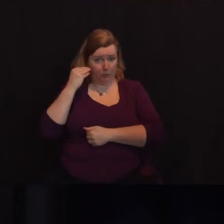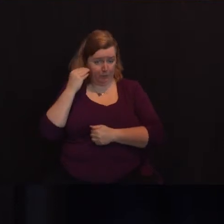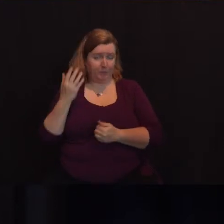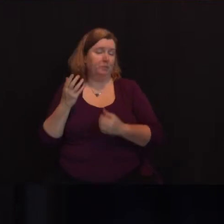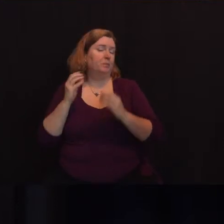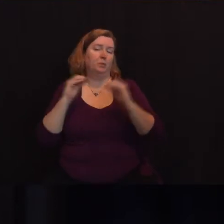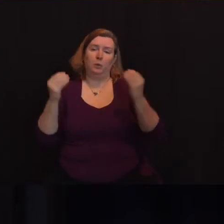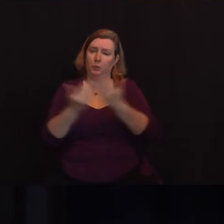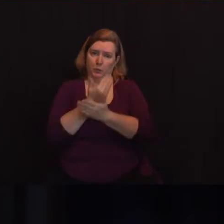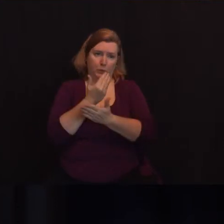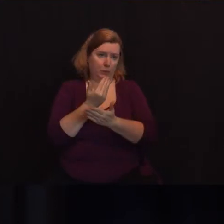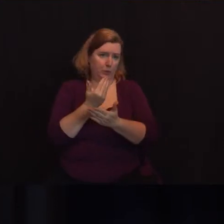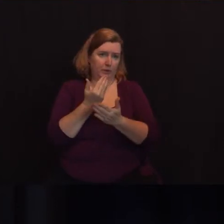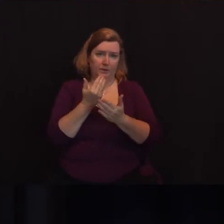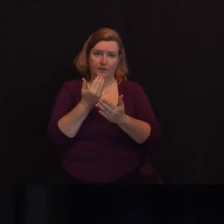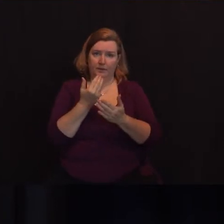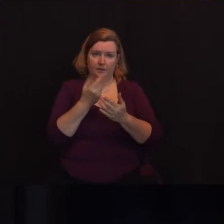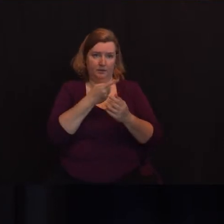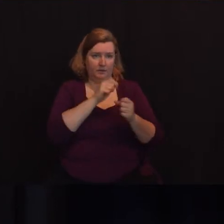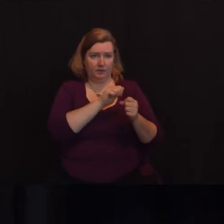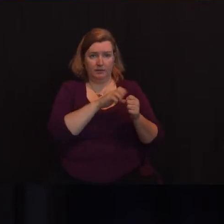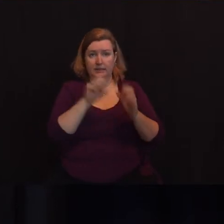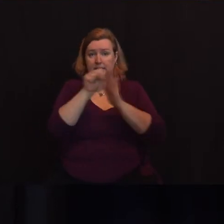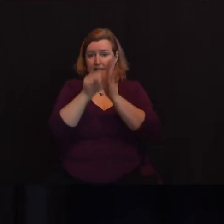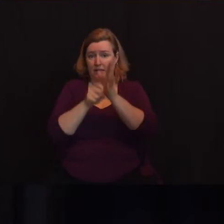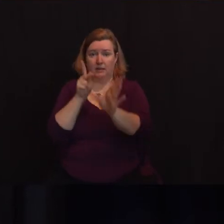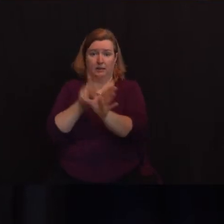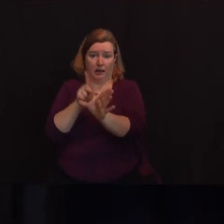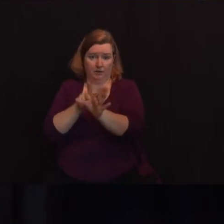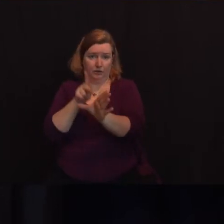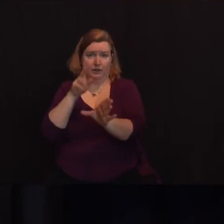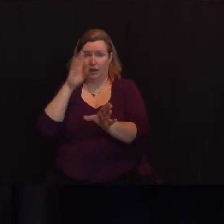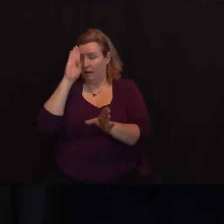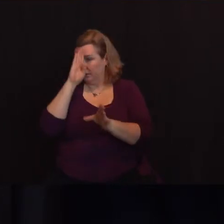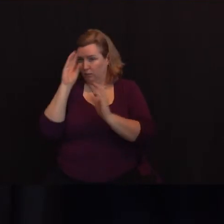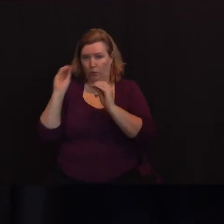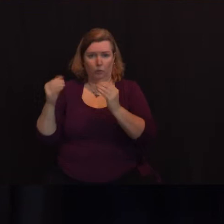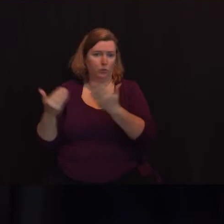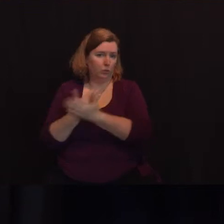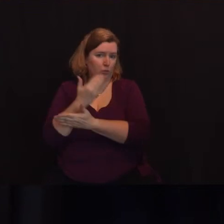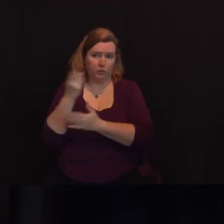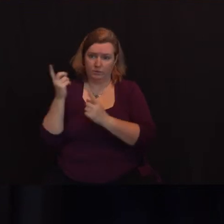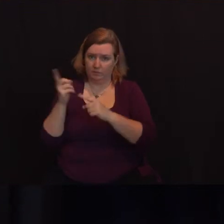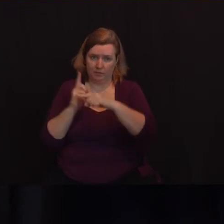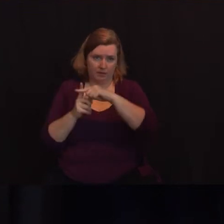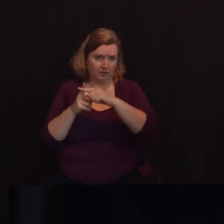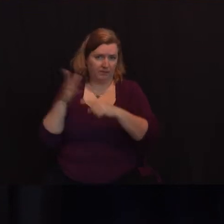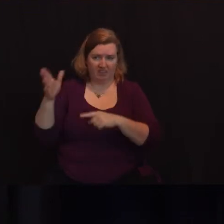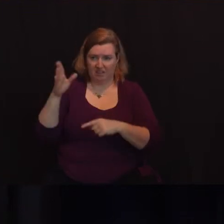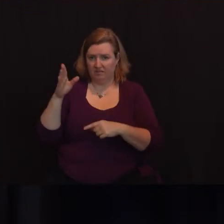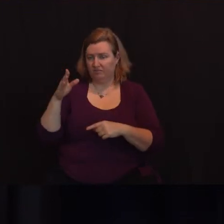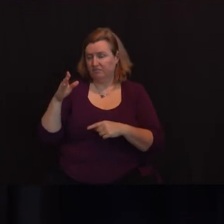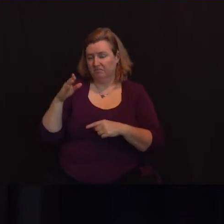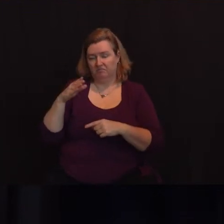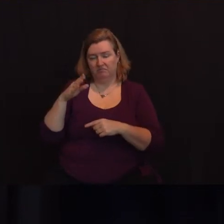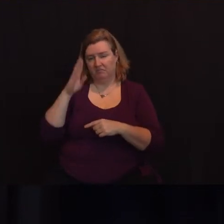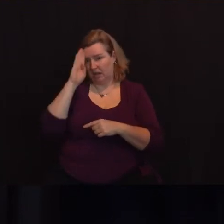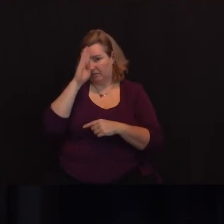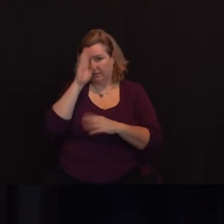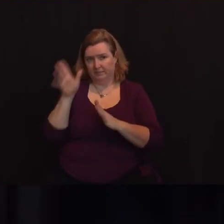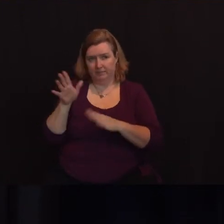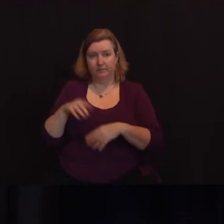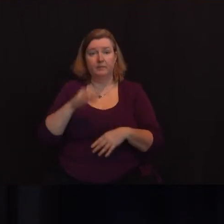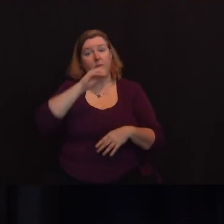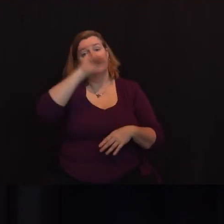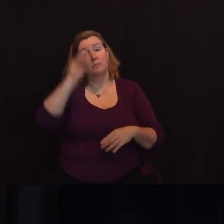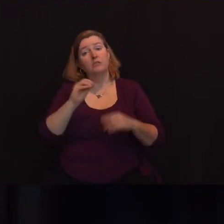their residents, and at the state psychiatric hospitals, no new cases among their patients. The percent positivity as of